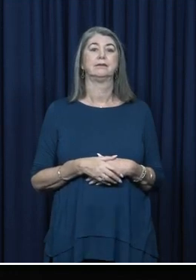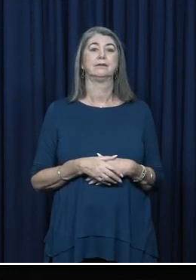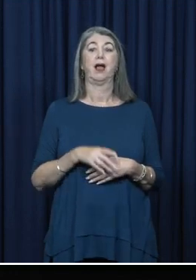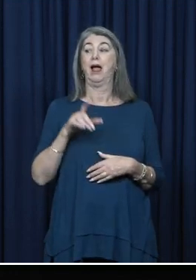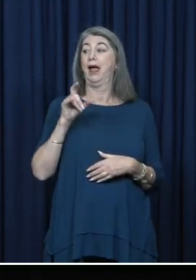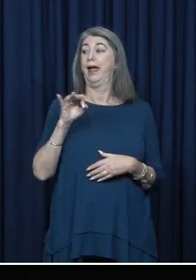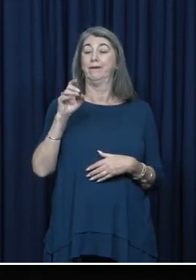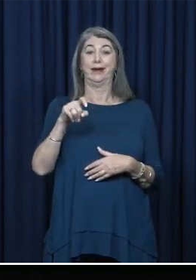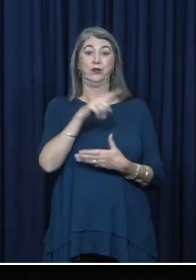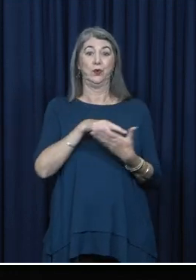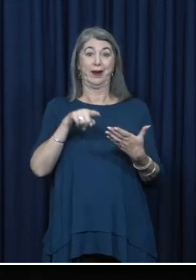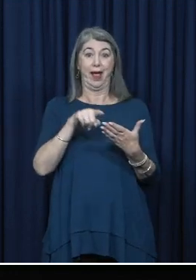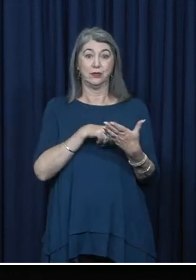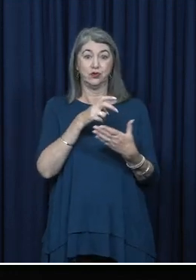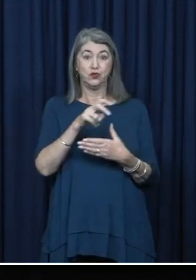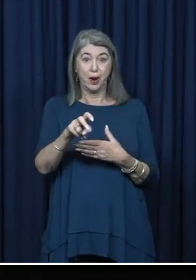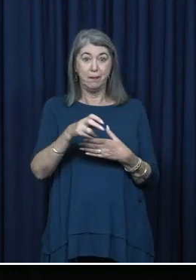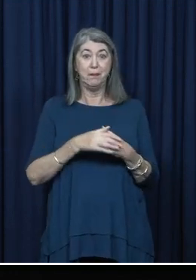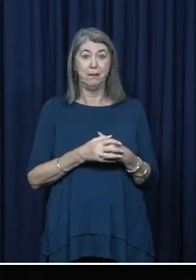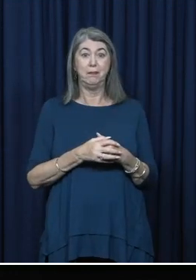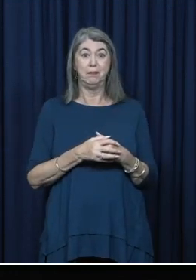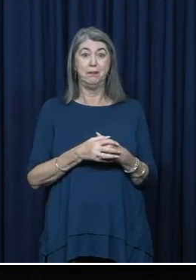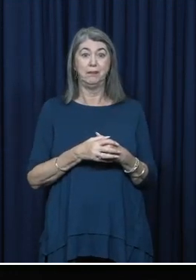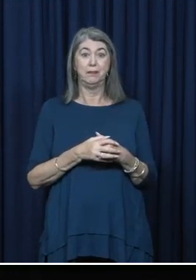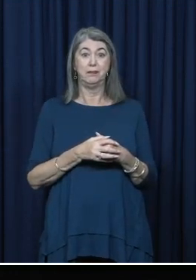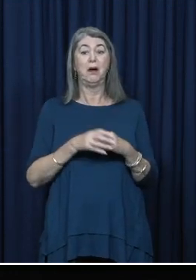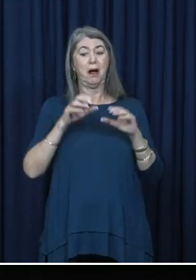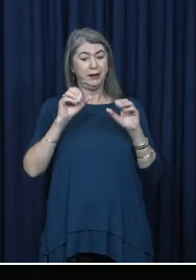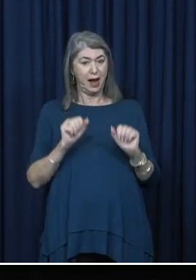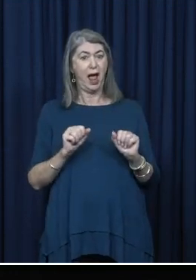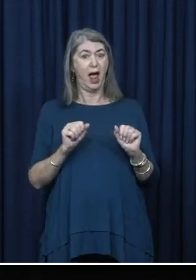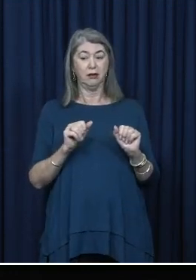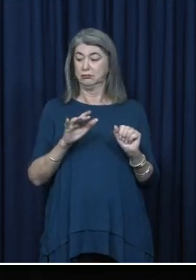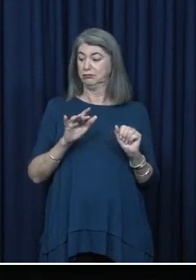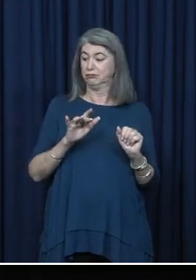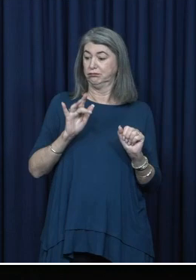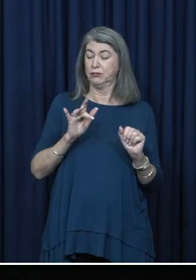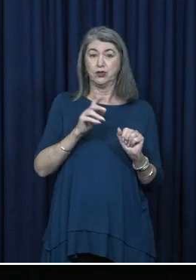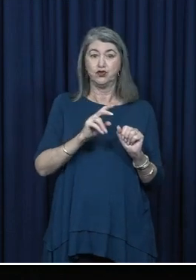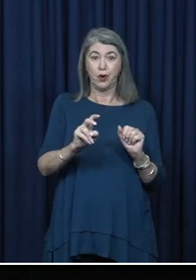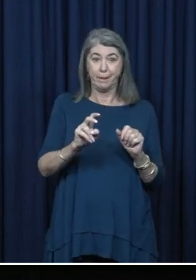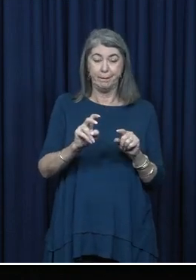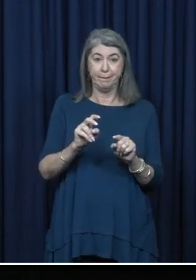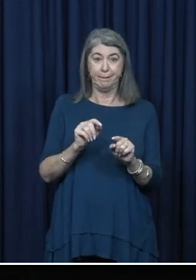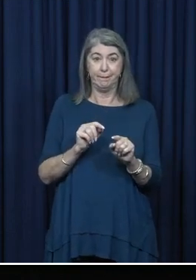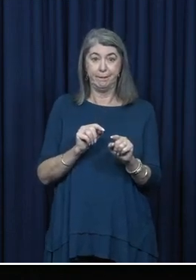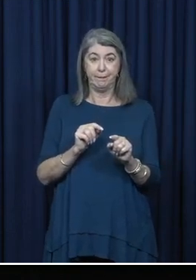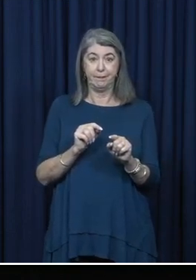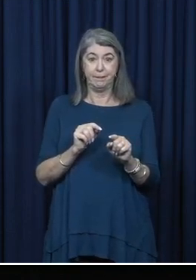I need to cancel this trip, I can do that by just clicking on the trip,